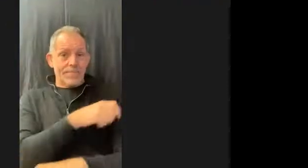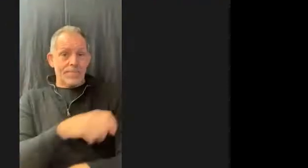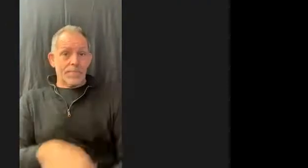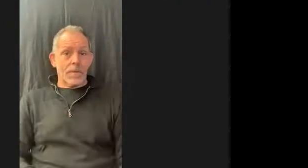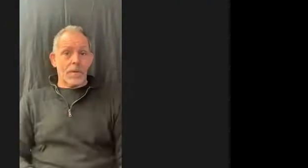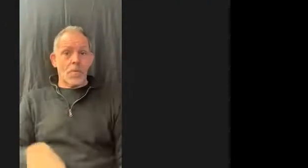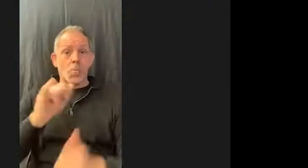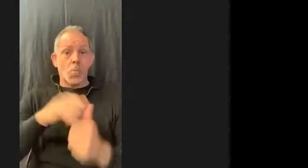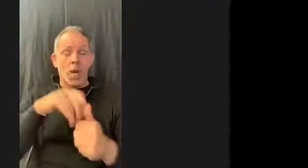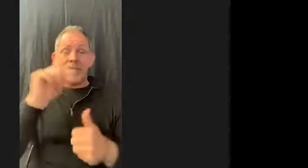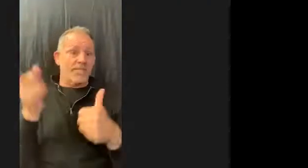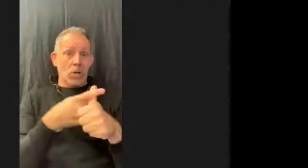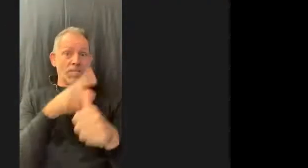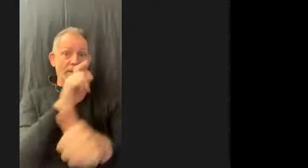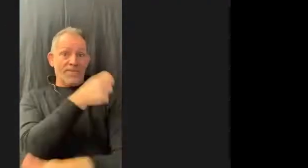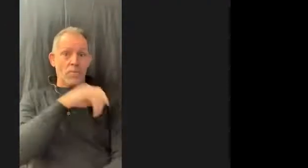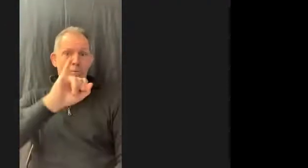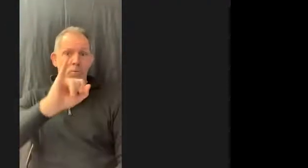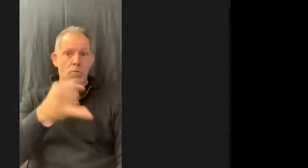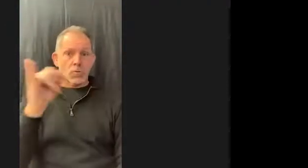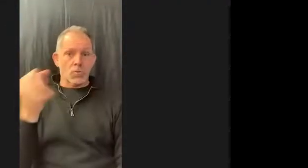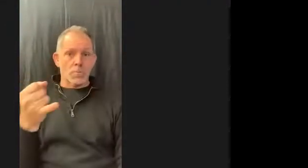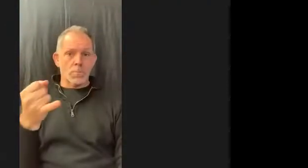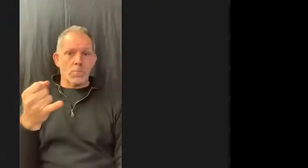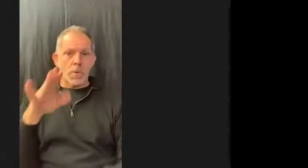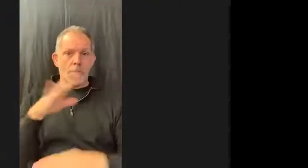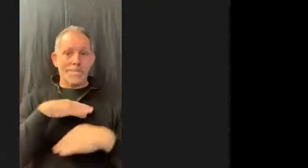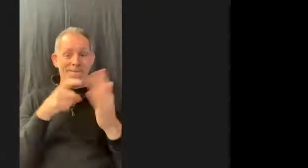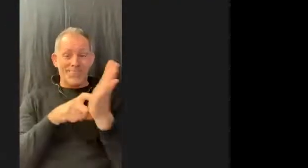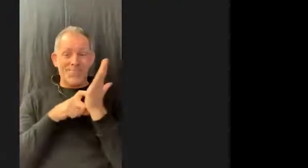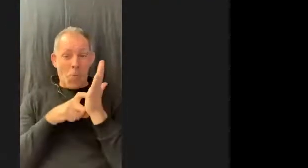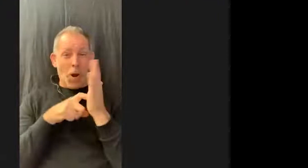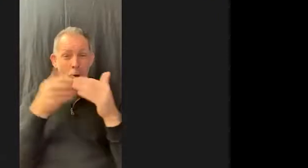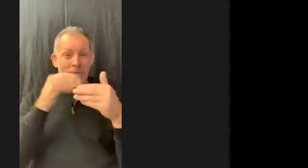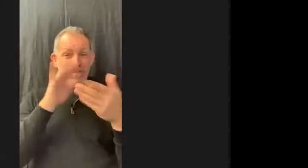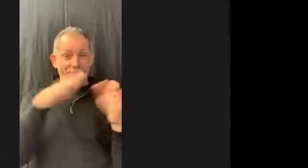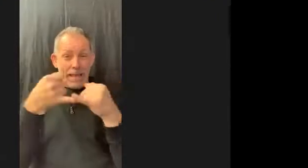18th proof of vaccination deadline for certain employment sectors?